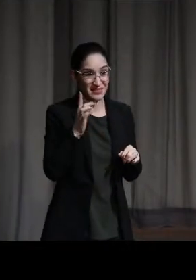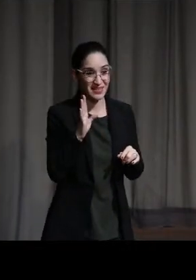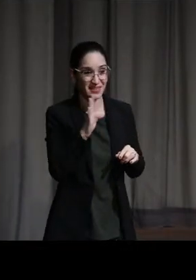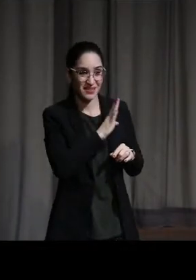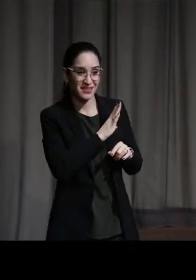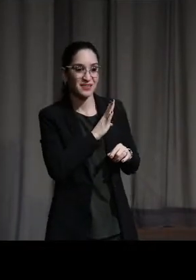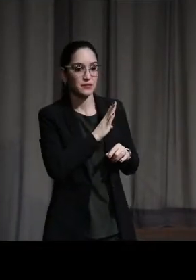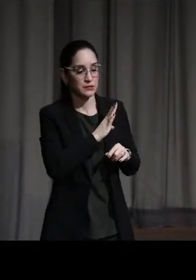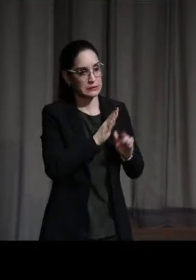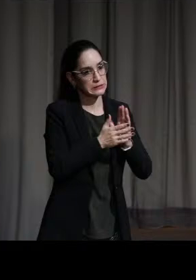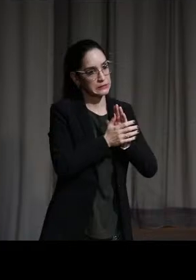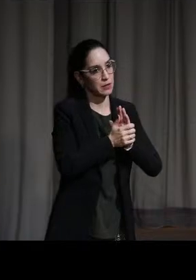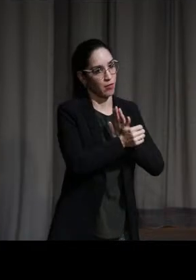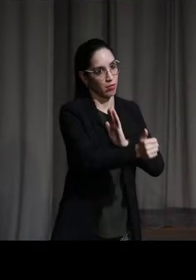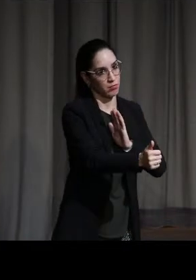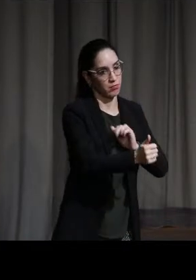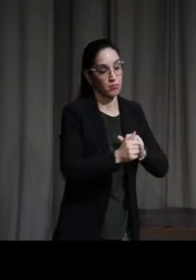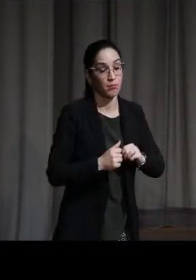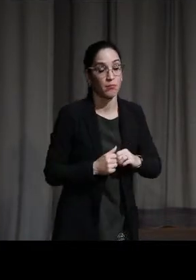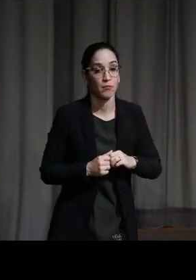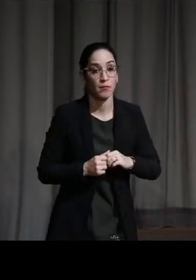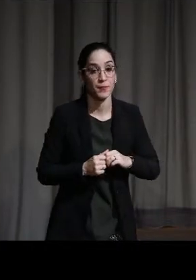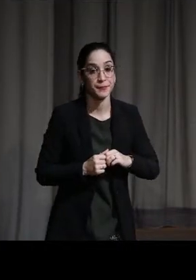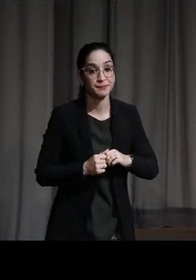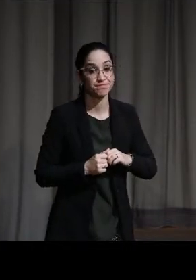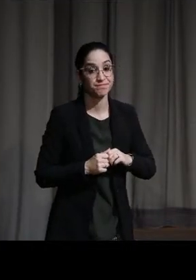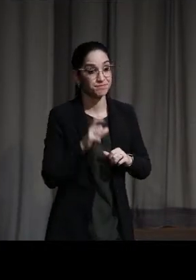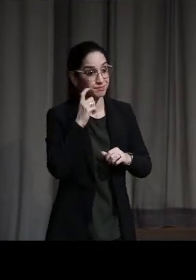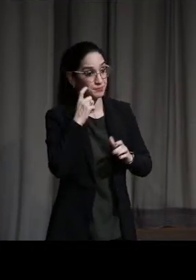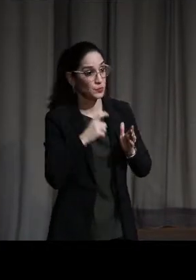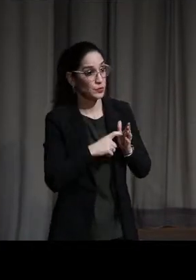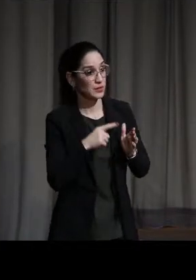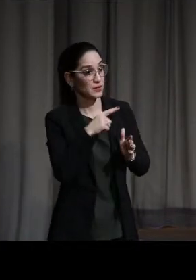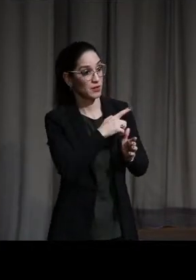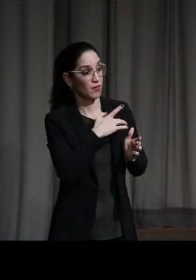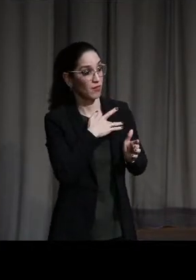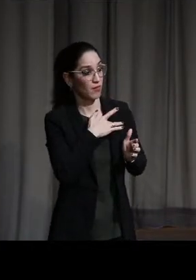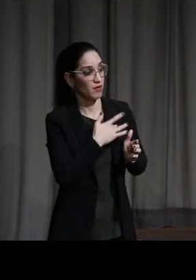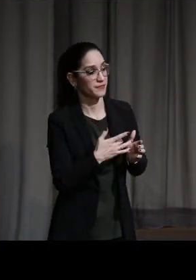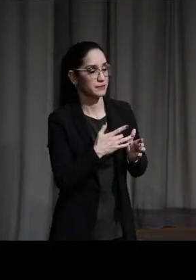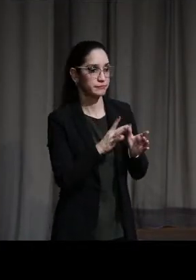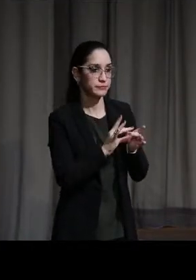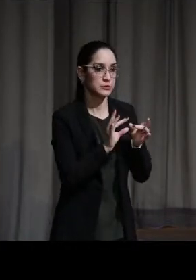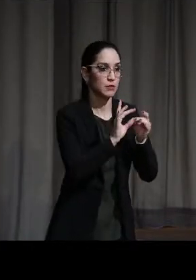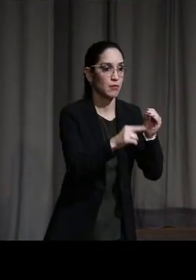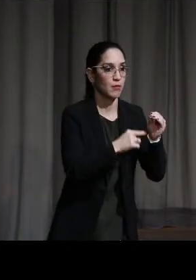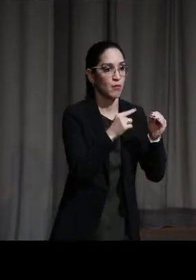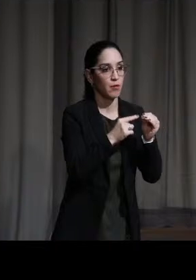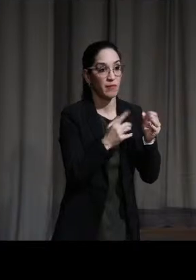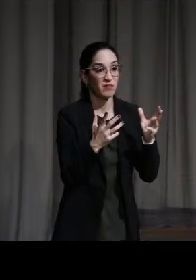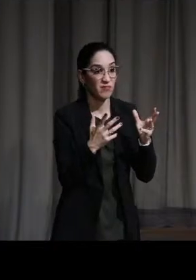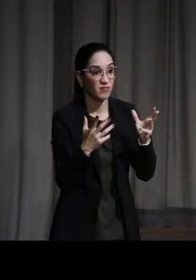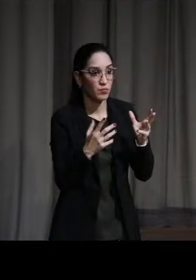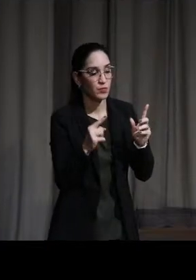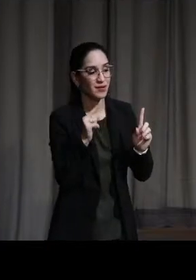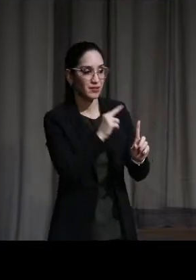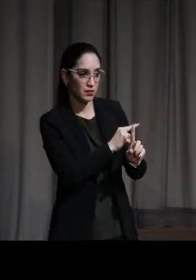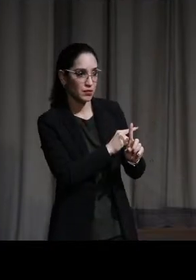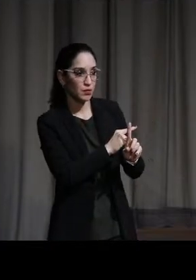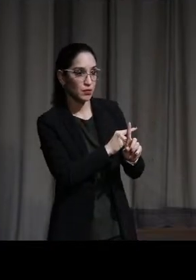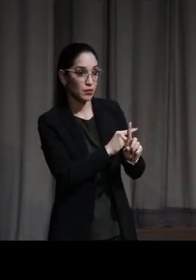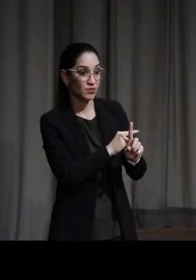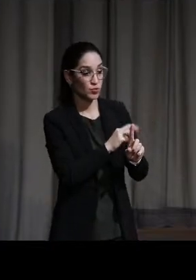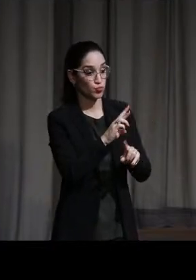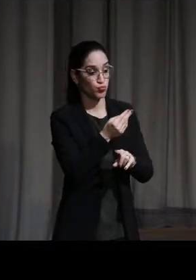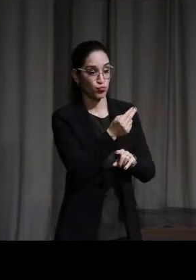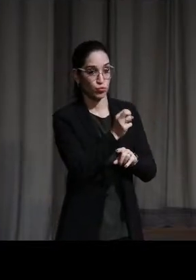skills. And one thing that he said often when he talked about the rooster was an